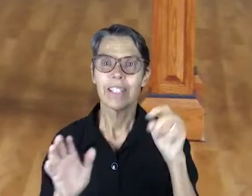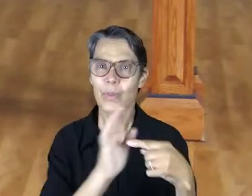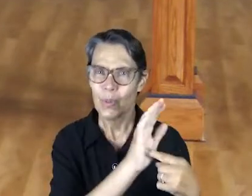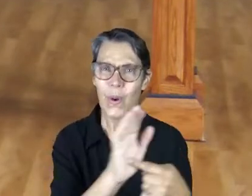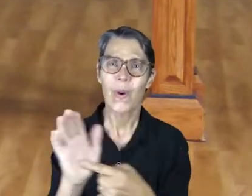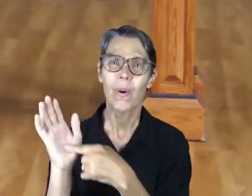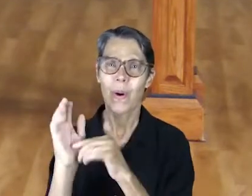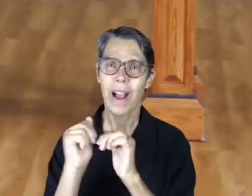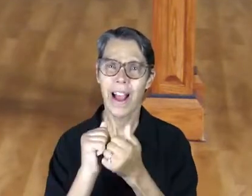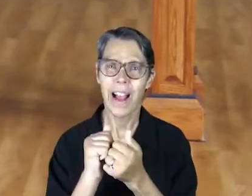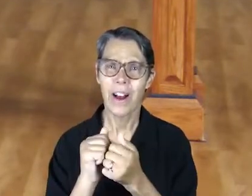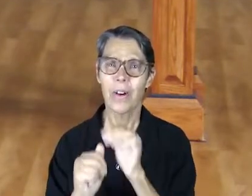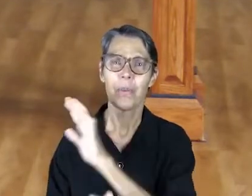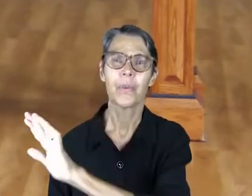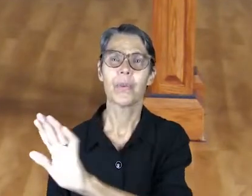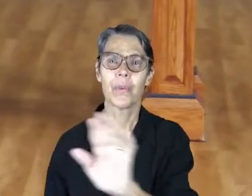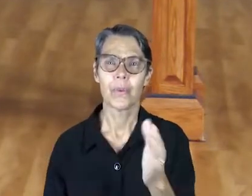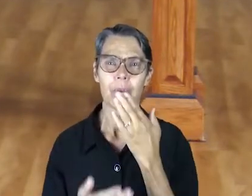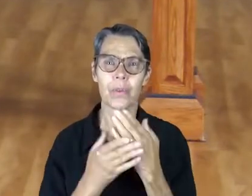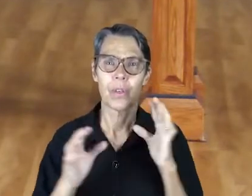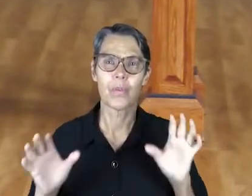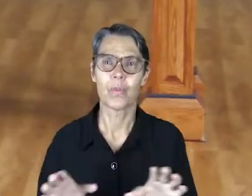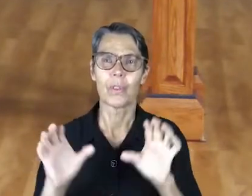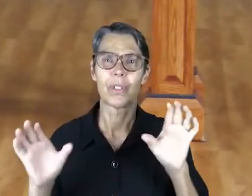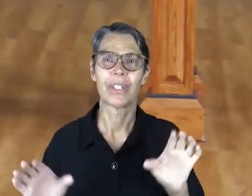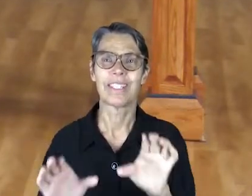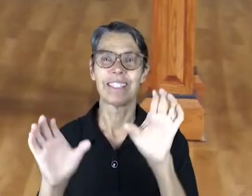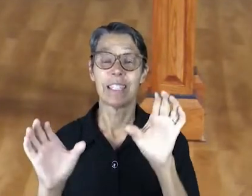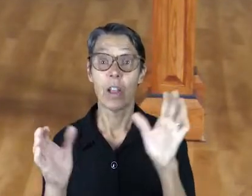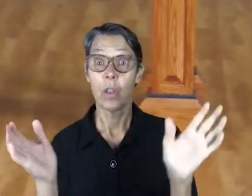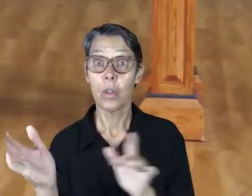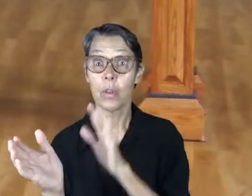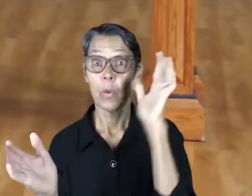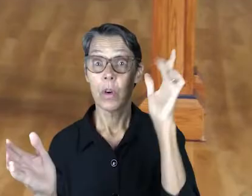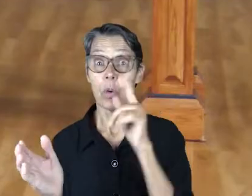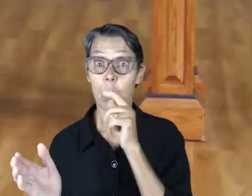that God in heaven may receive glory.